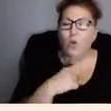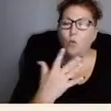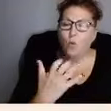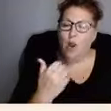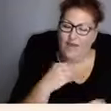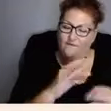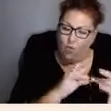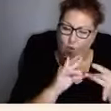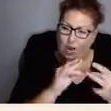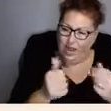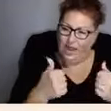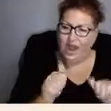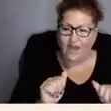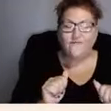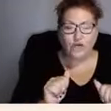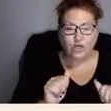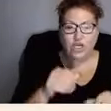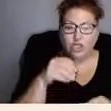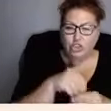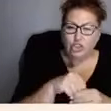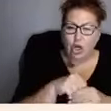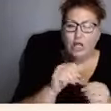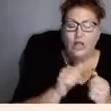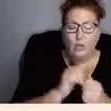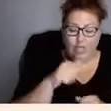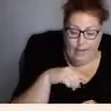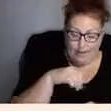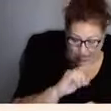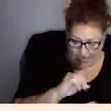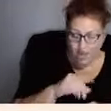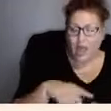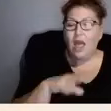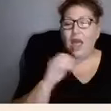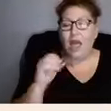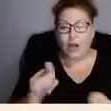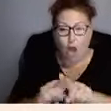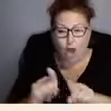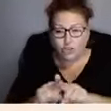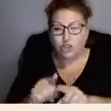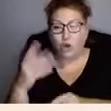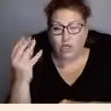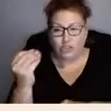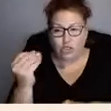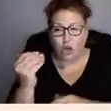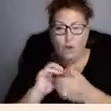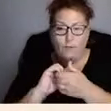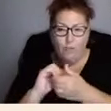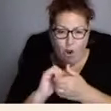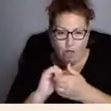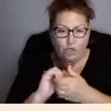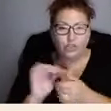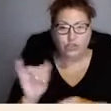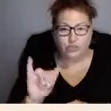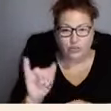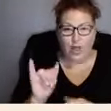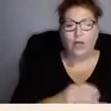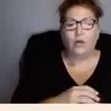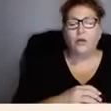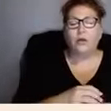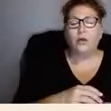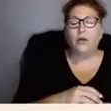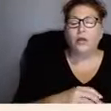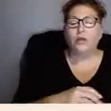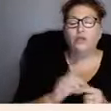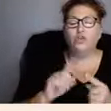effort internally within APD, as well as with our external partners, you, to prevent or